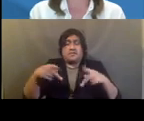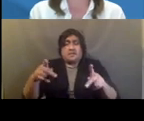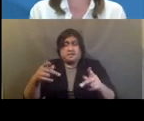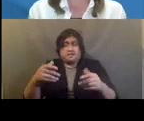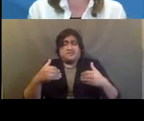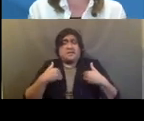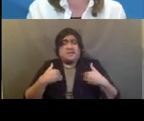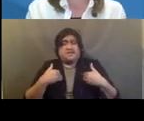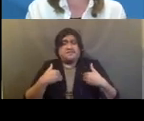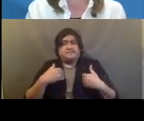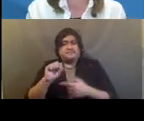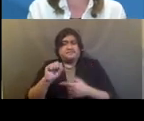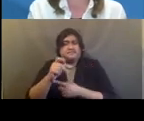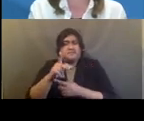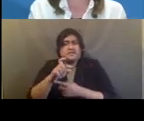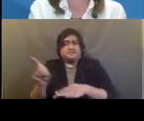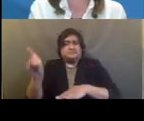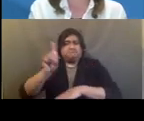here.